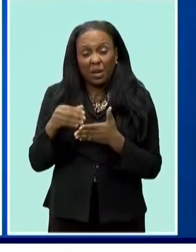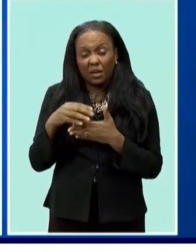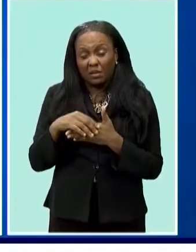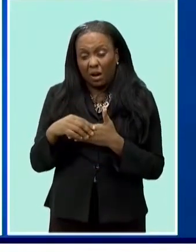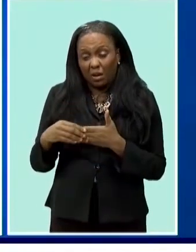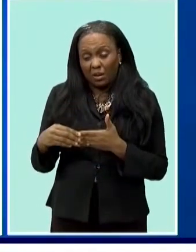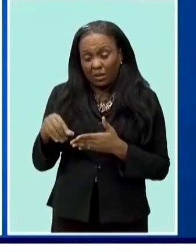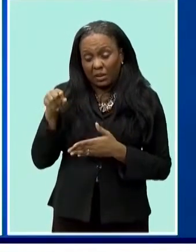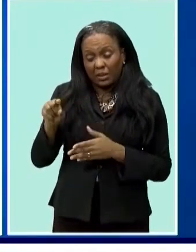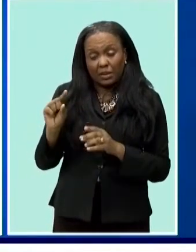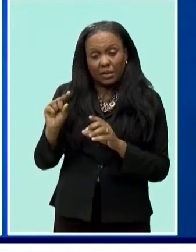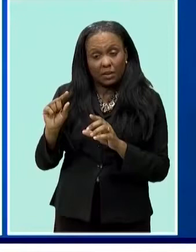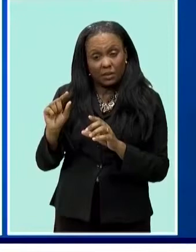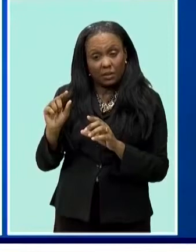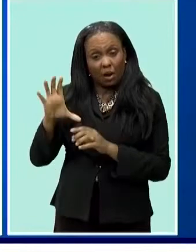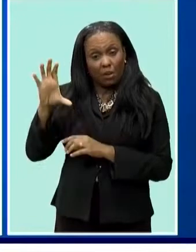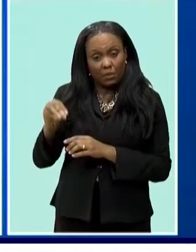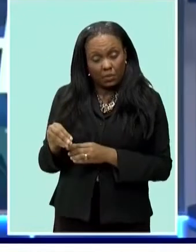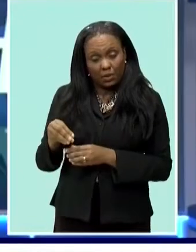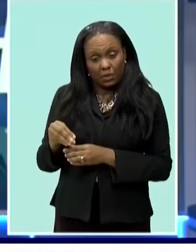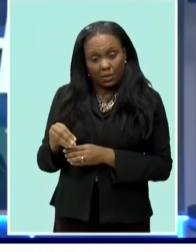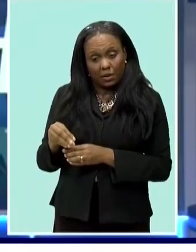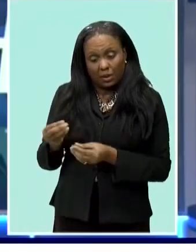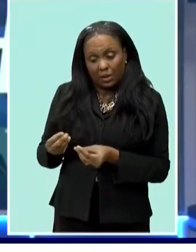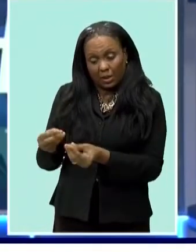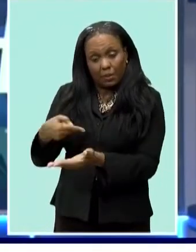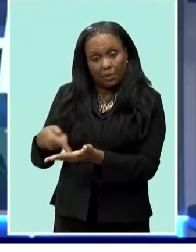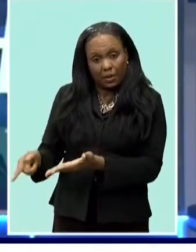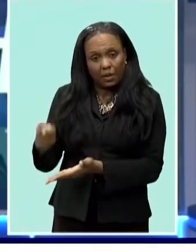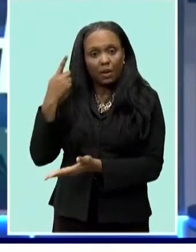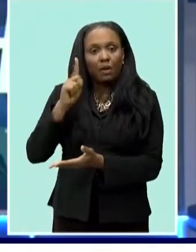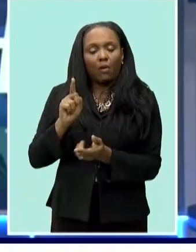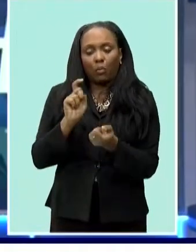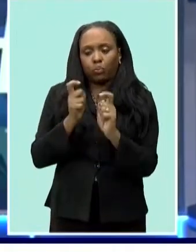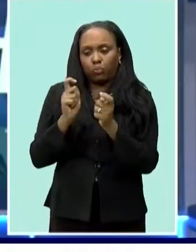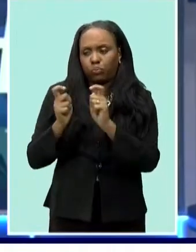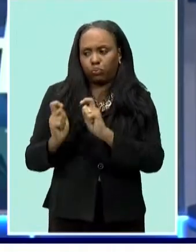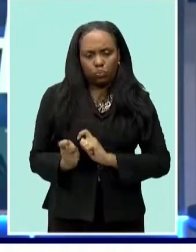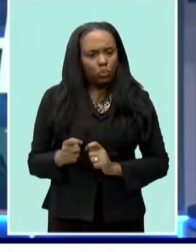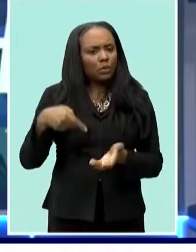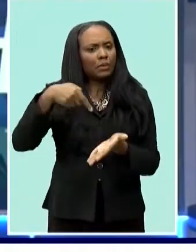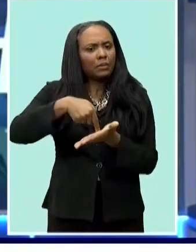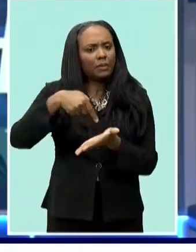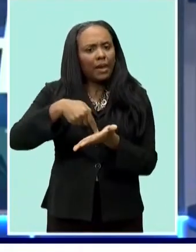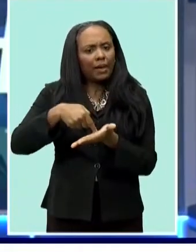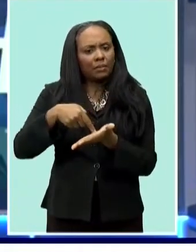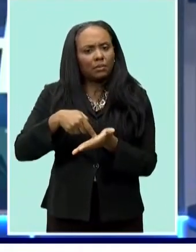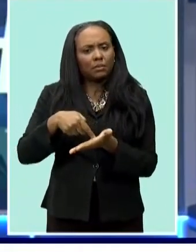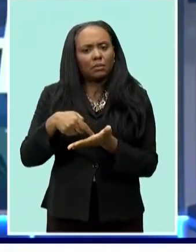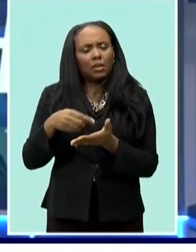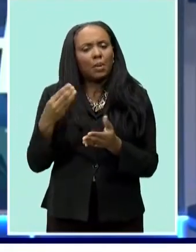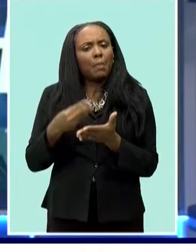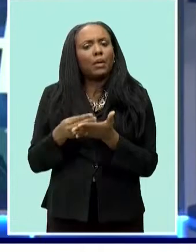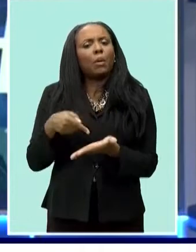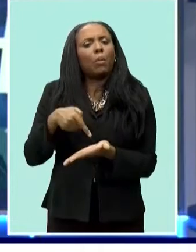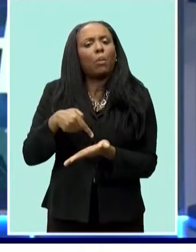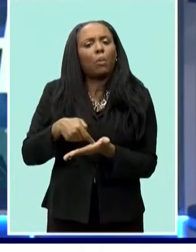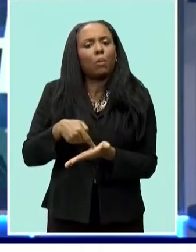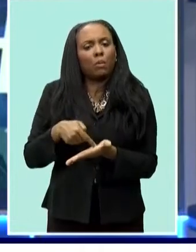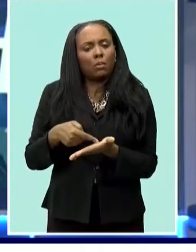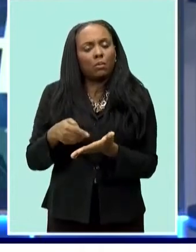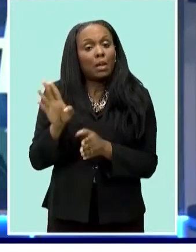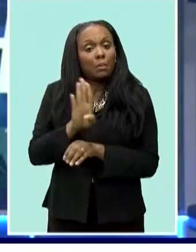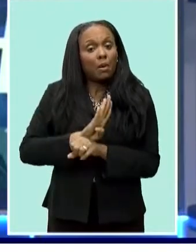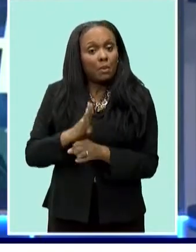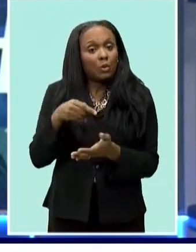for its services in assisting the island to restructure its debt. Press Secretary to Prime Minister Mia Amor-Motley Roy Morris says the